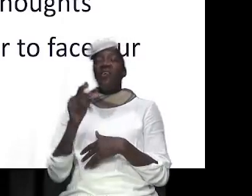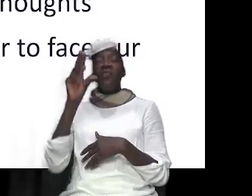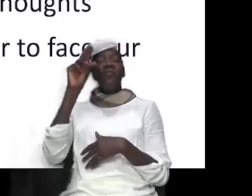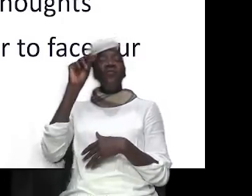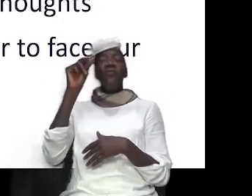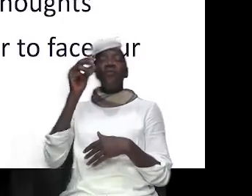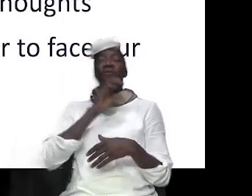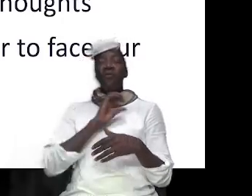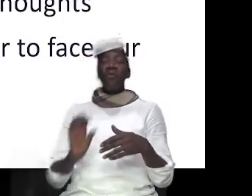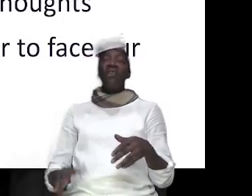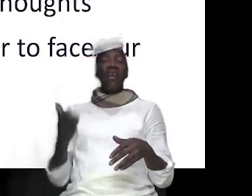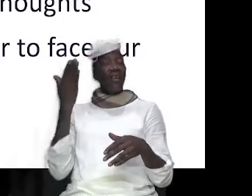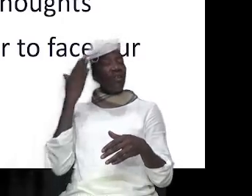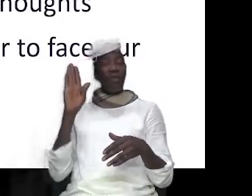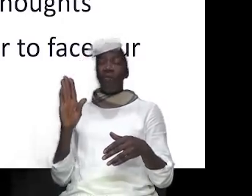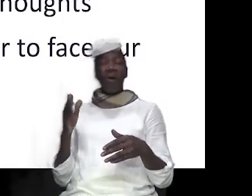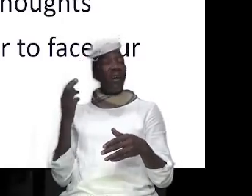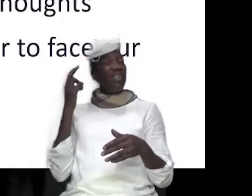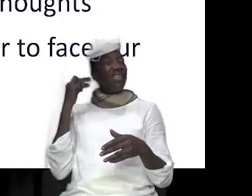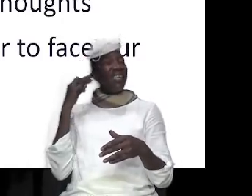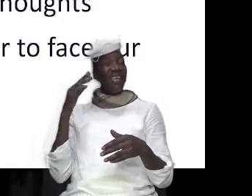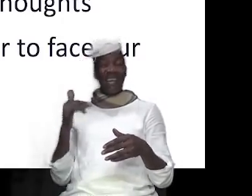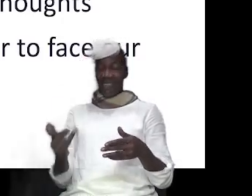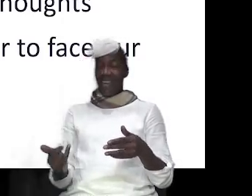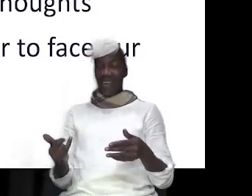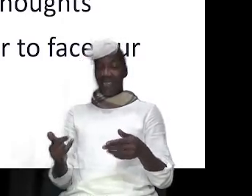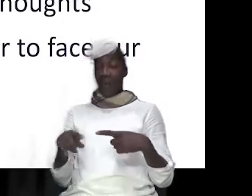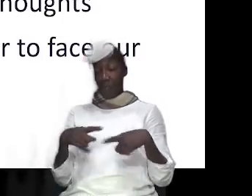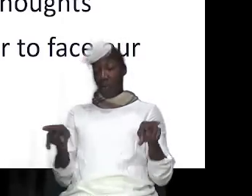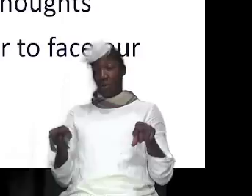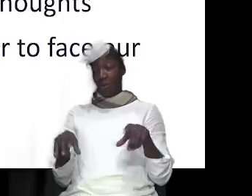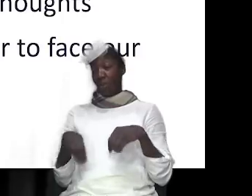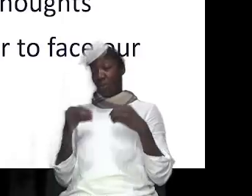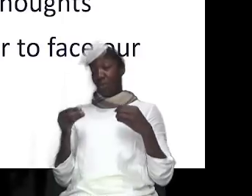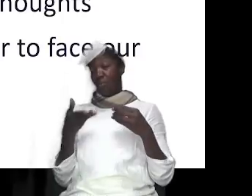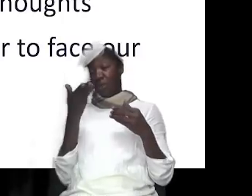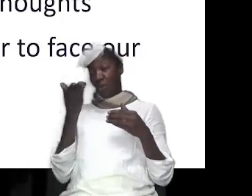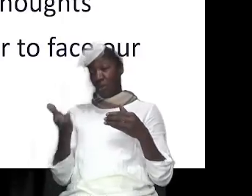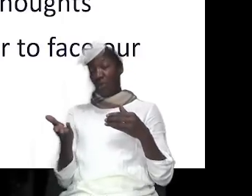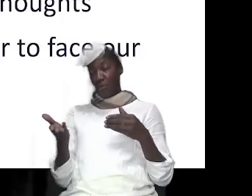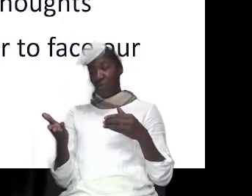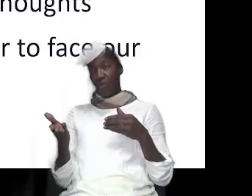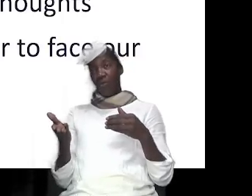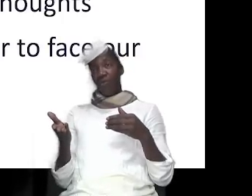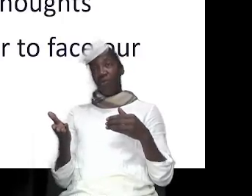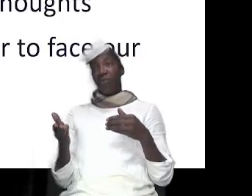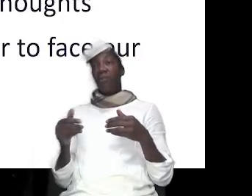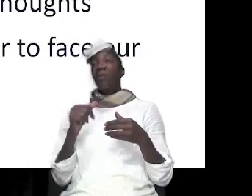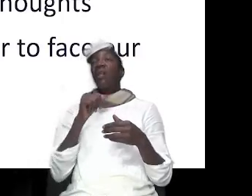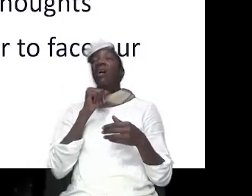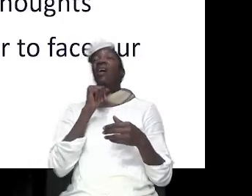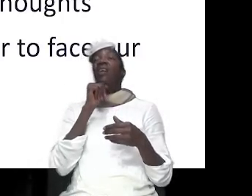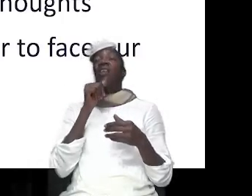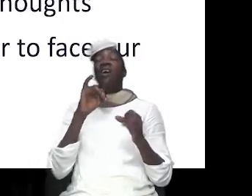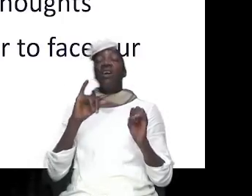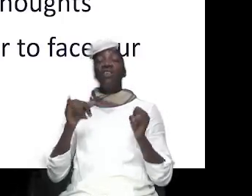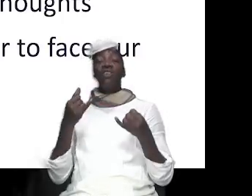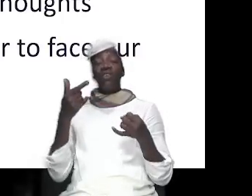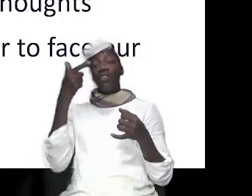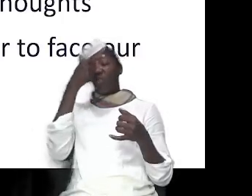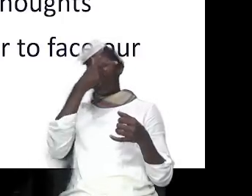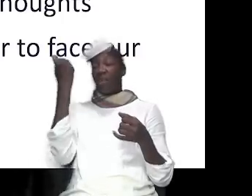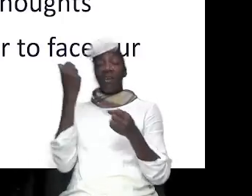want to hear those words. But can I submit to us tonight, saints of God, that it is not merely because we